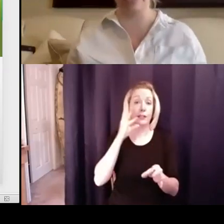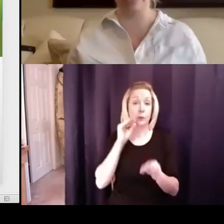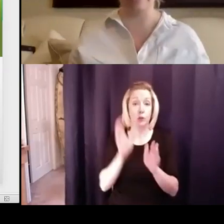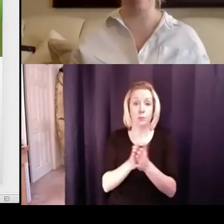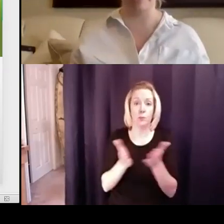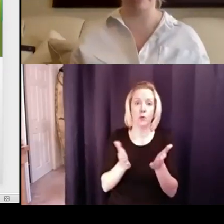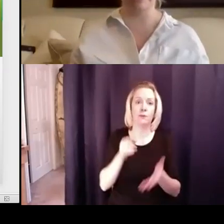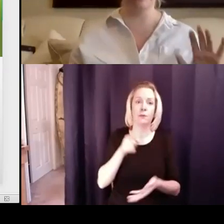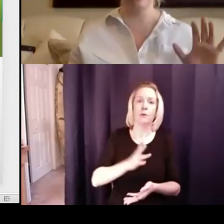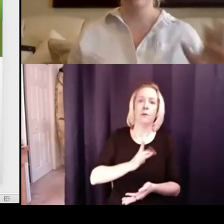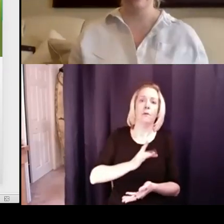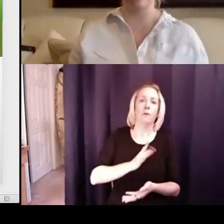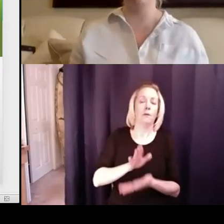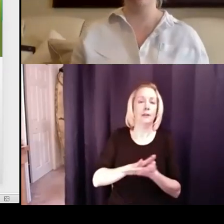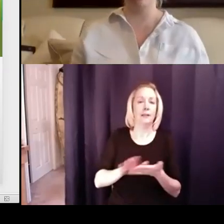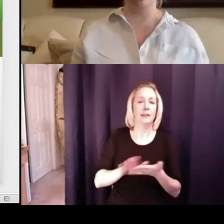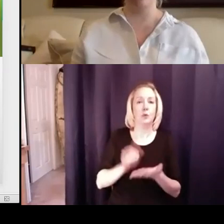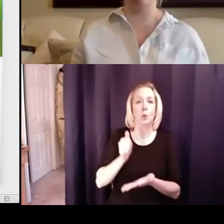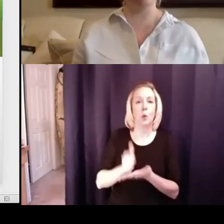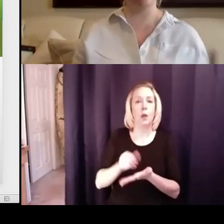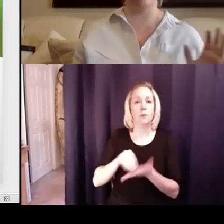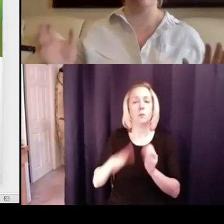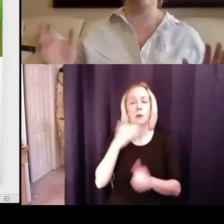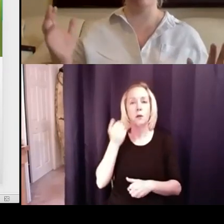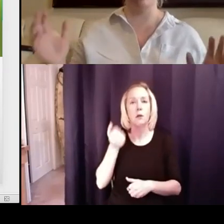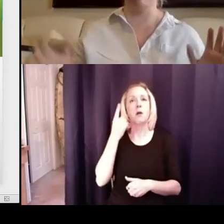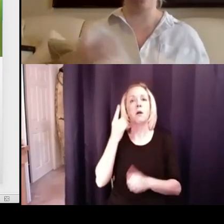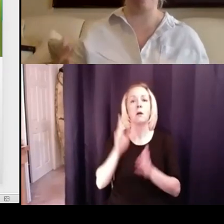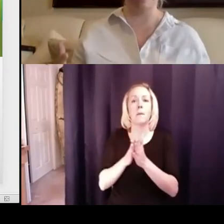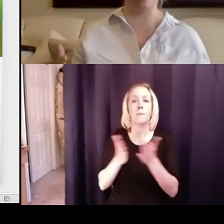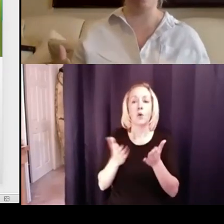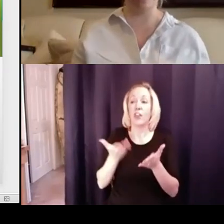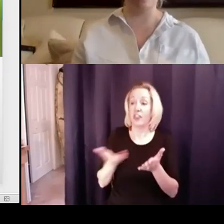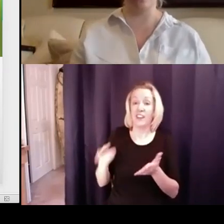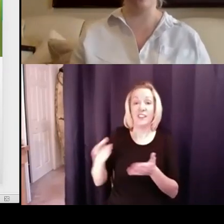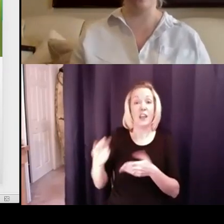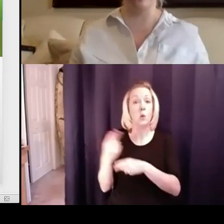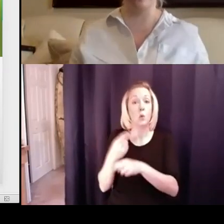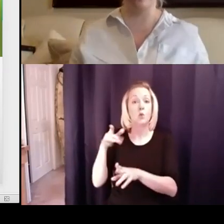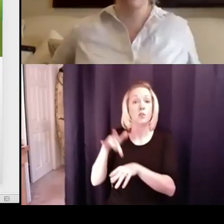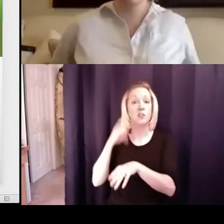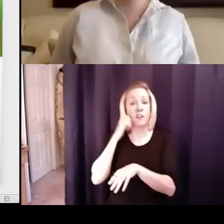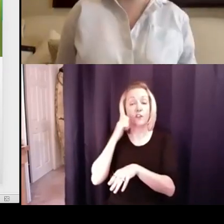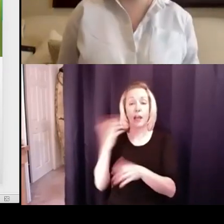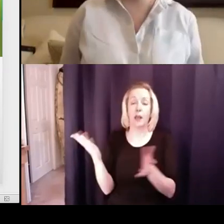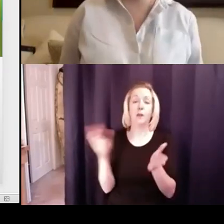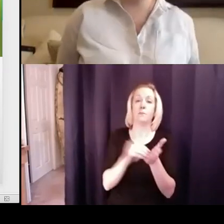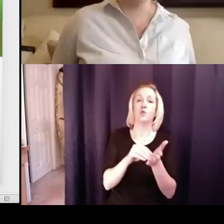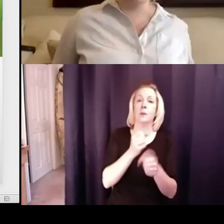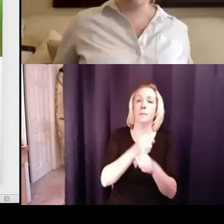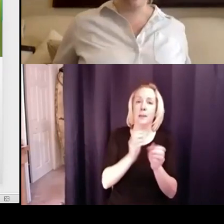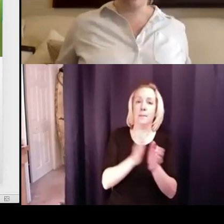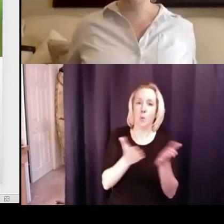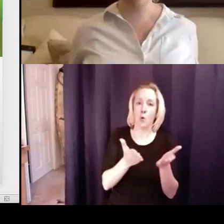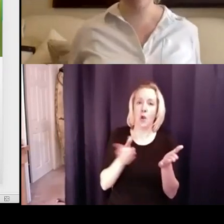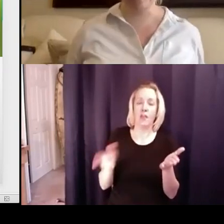your child is experiencing and kind of put them into a book and be able to talk about this experience over and over again.